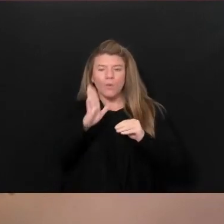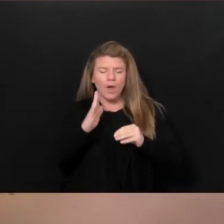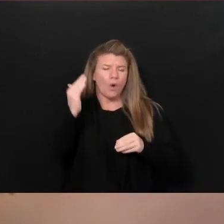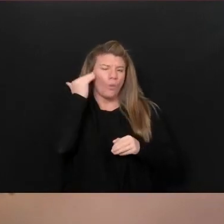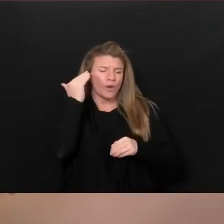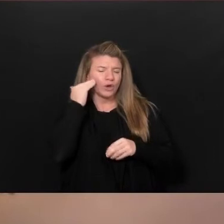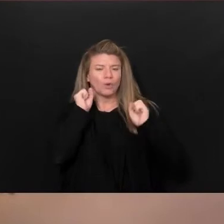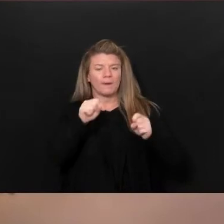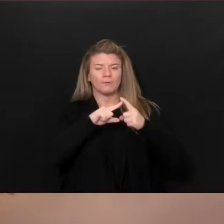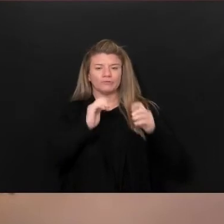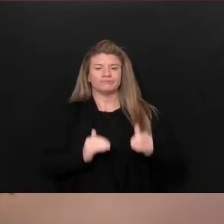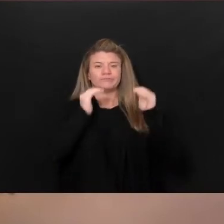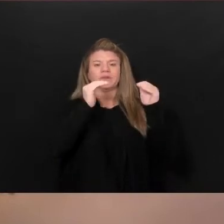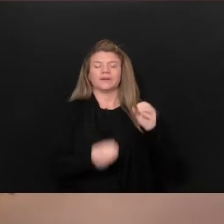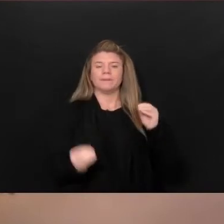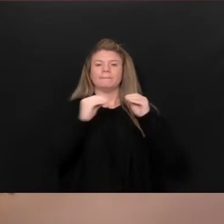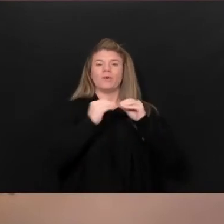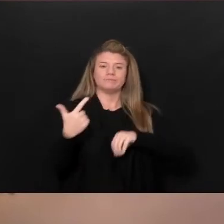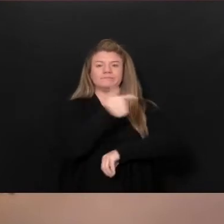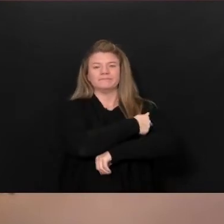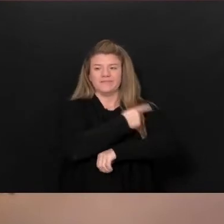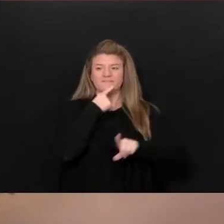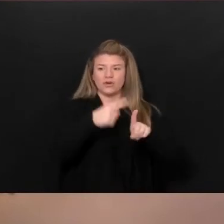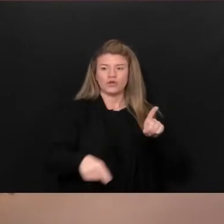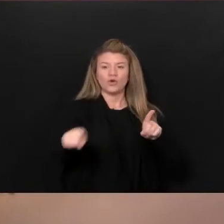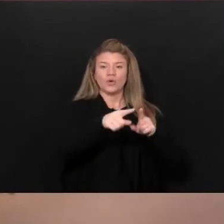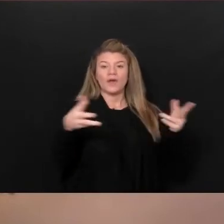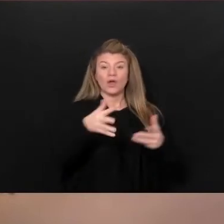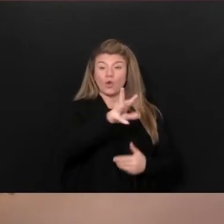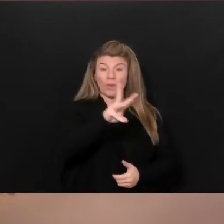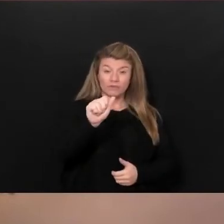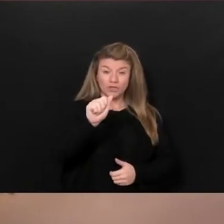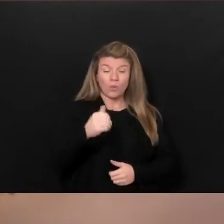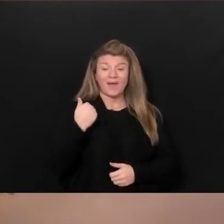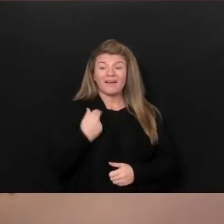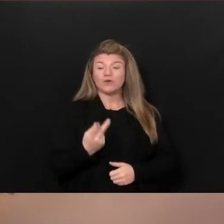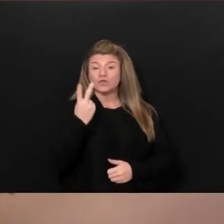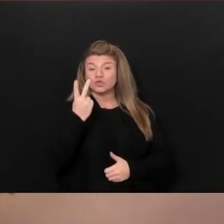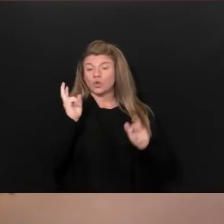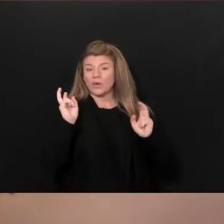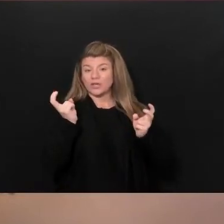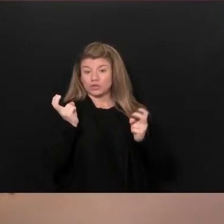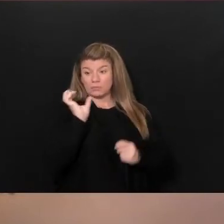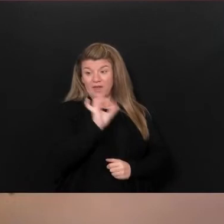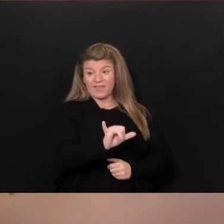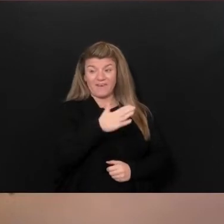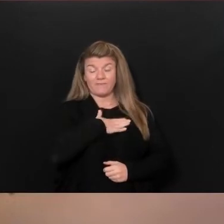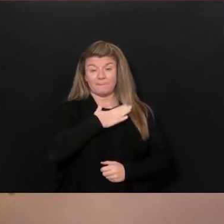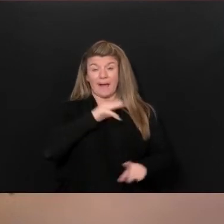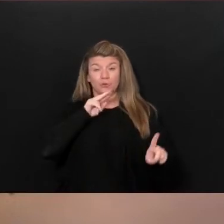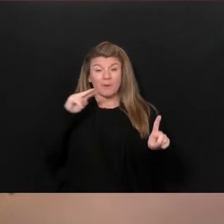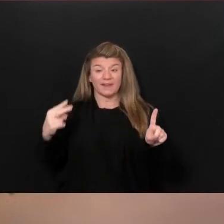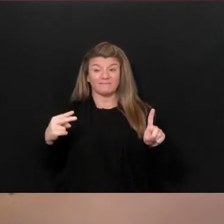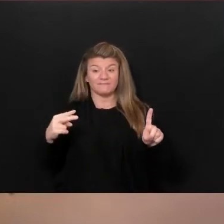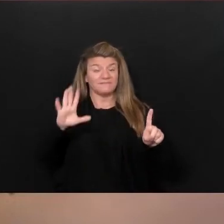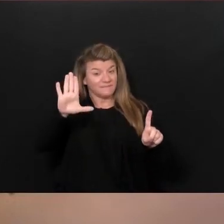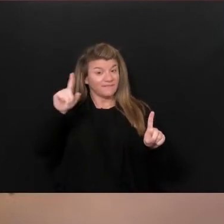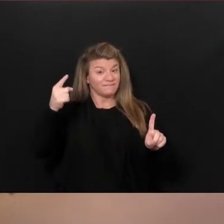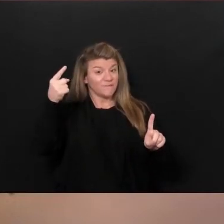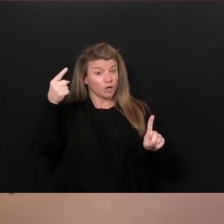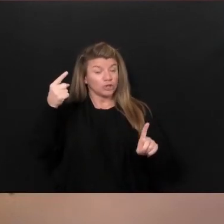to immunize more and more West Virginians. Two issues about that from my perspective. So number one, and I said